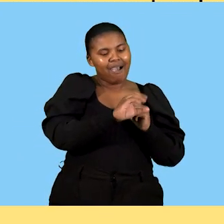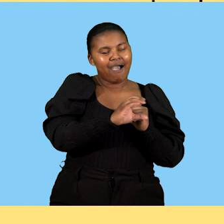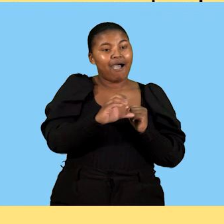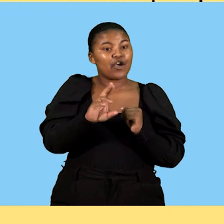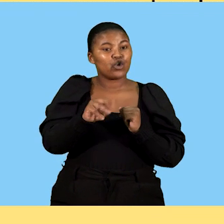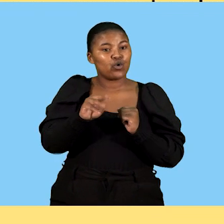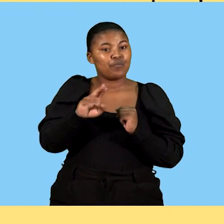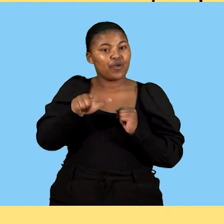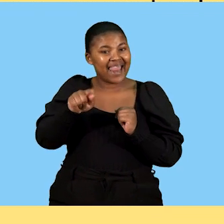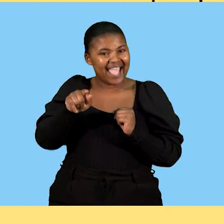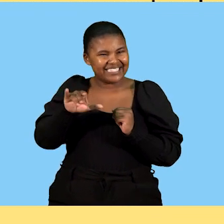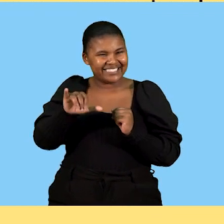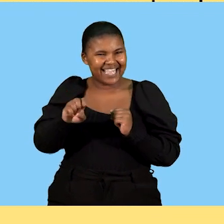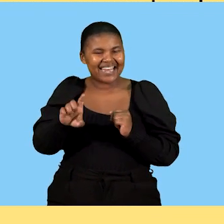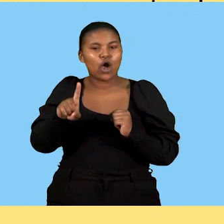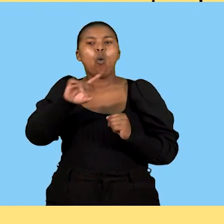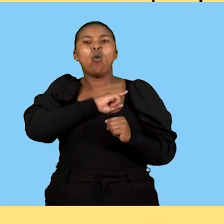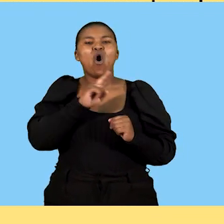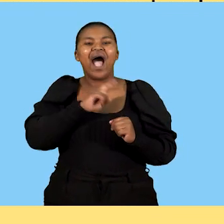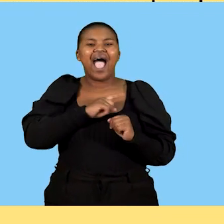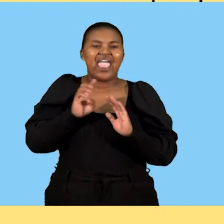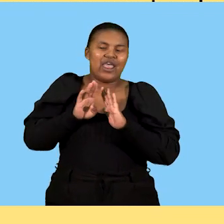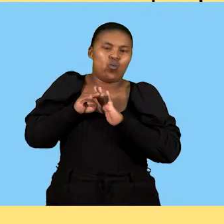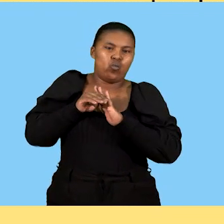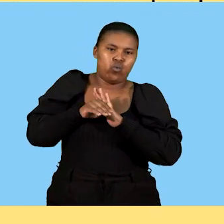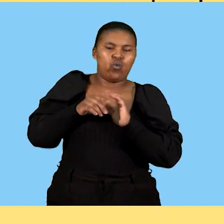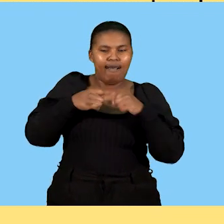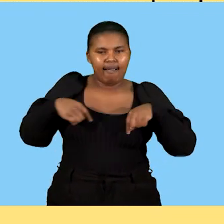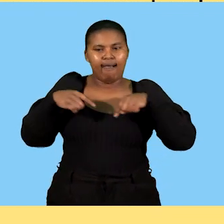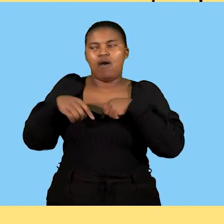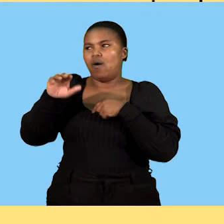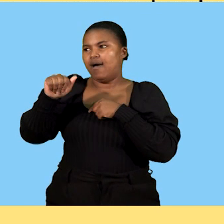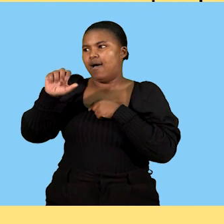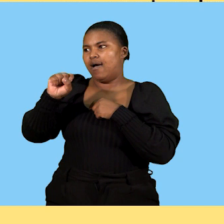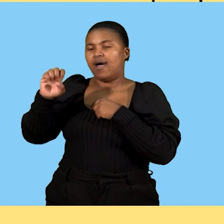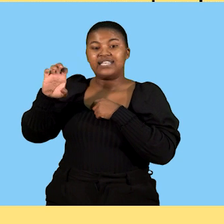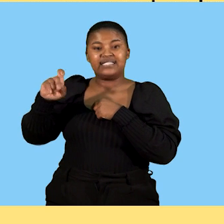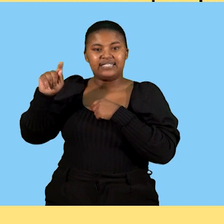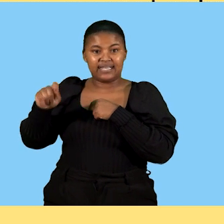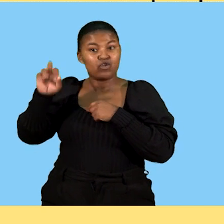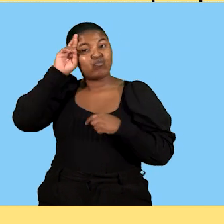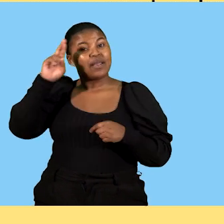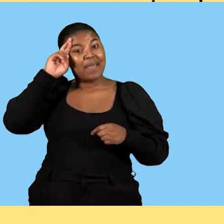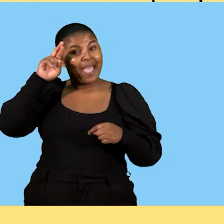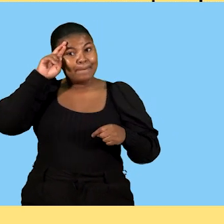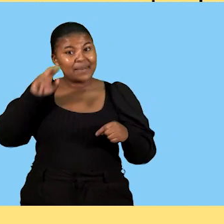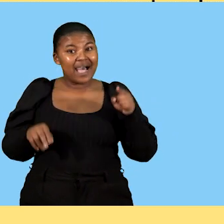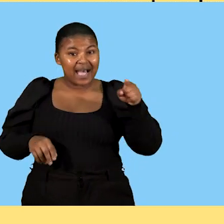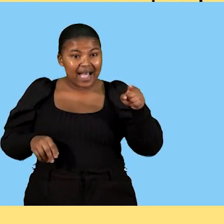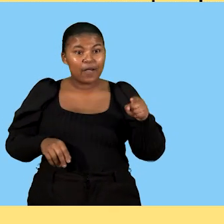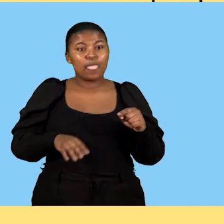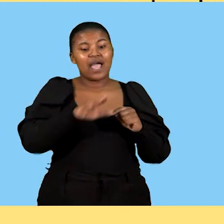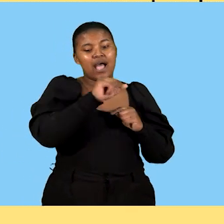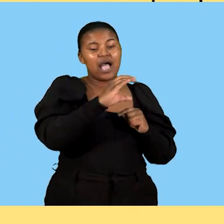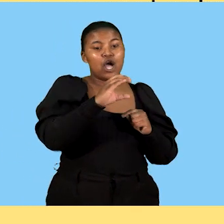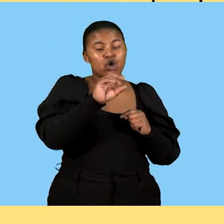it reduces our assets. All right? So we'll credit. Remember, accumulated depreciation increases